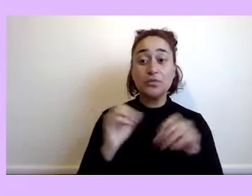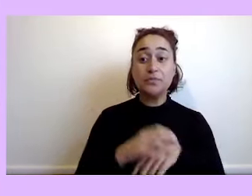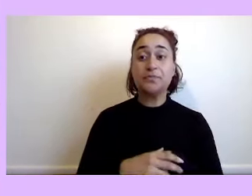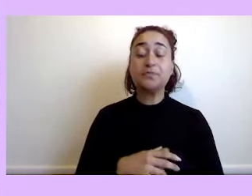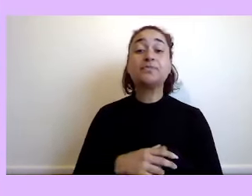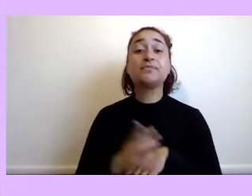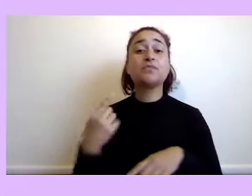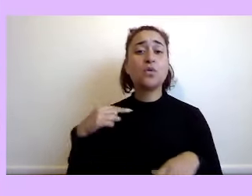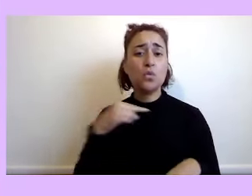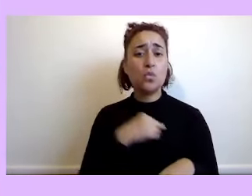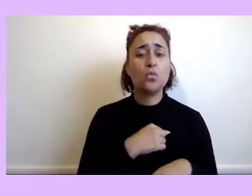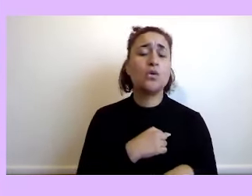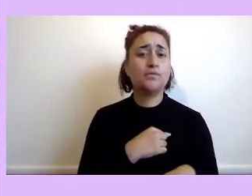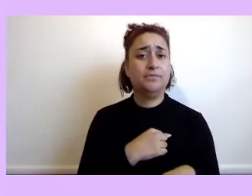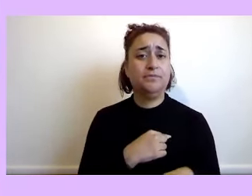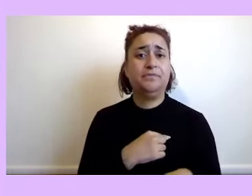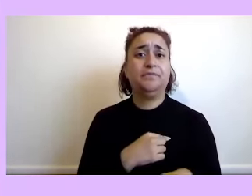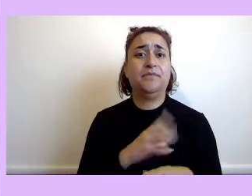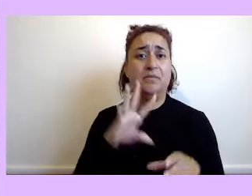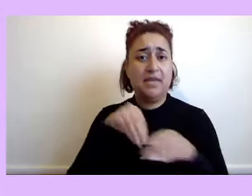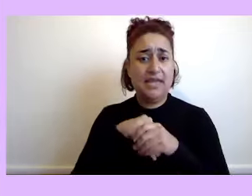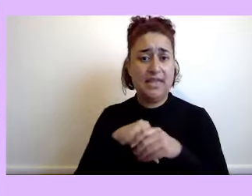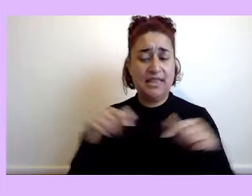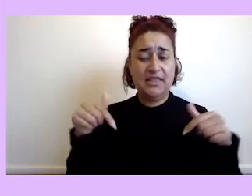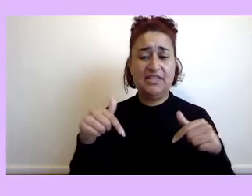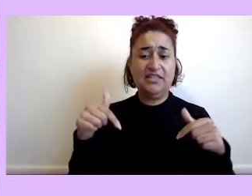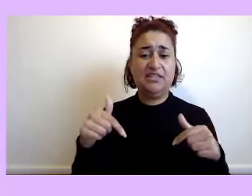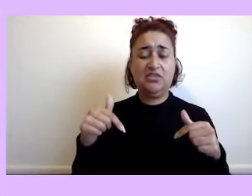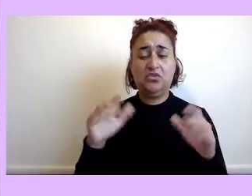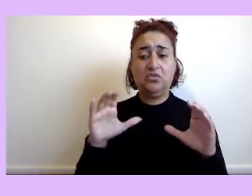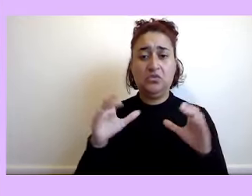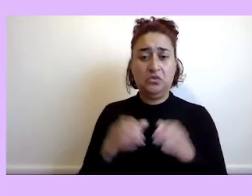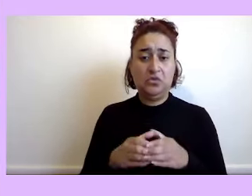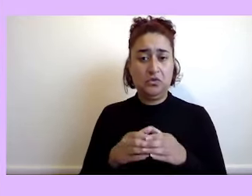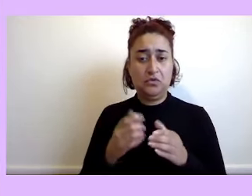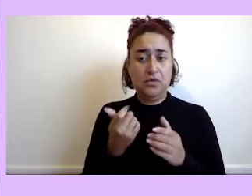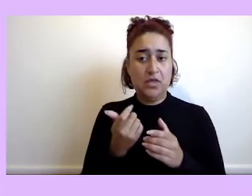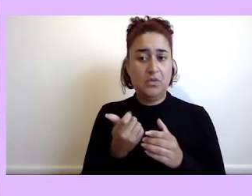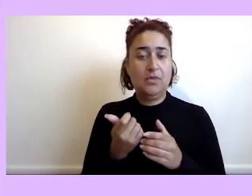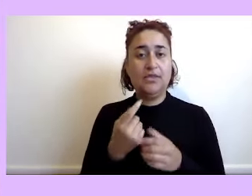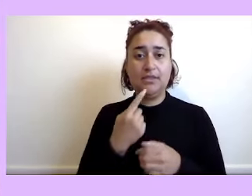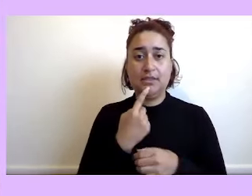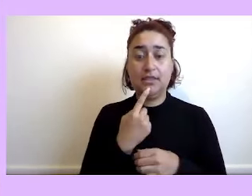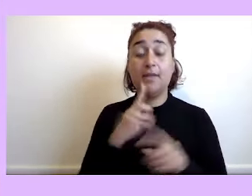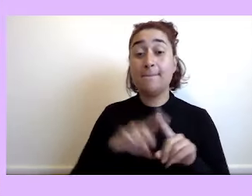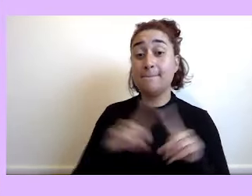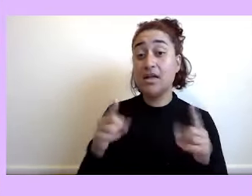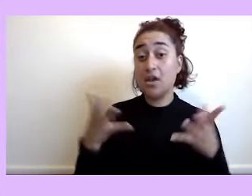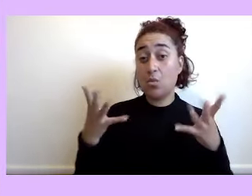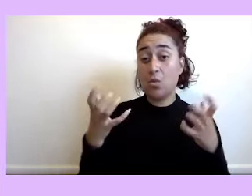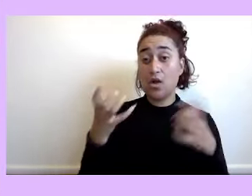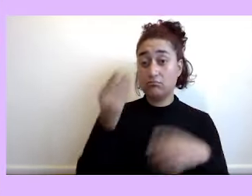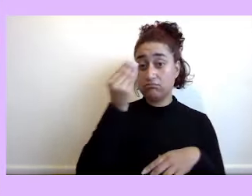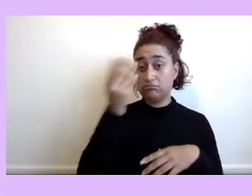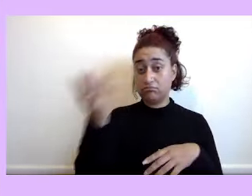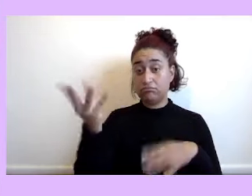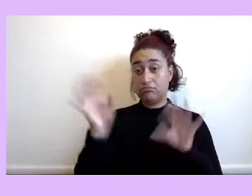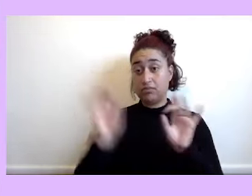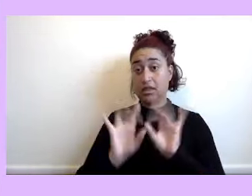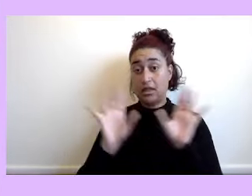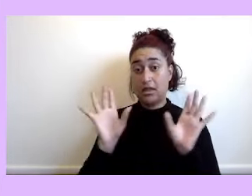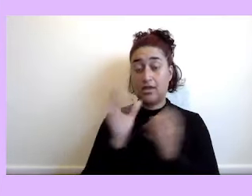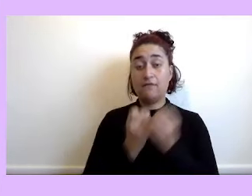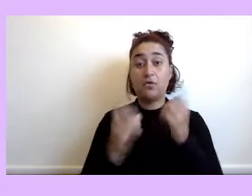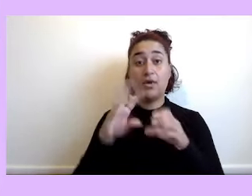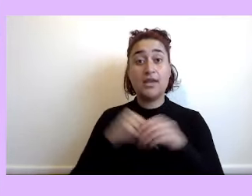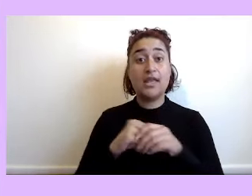We're gonna be in this sort of inner circle for a little bit, as I mentioned, but I wanna be very clear that everybody in the room